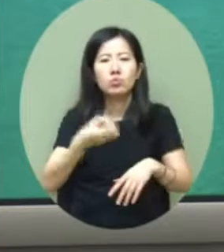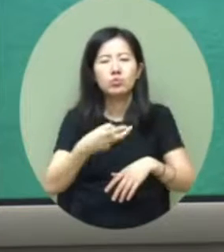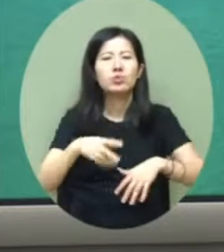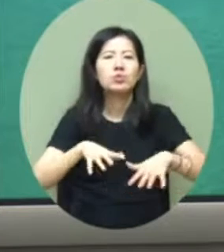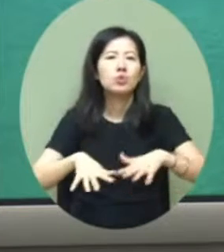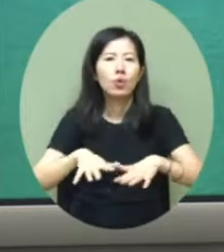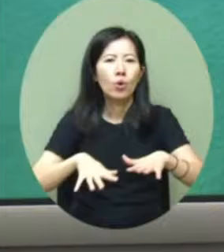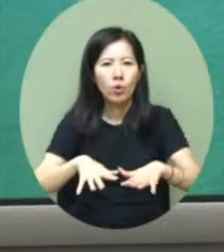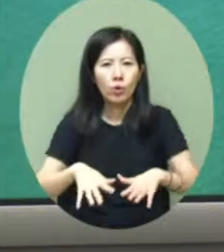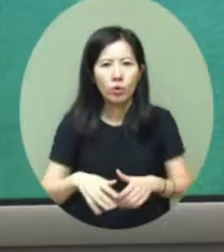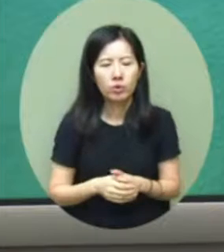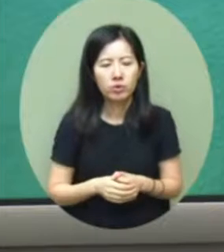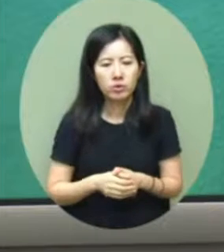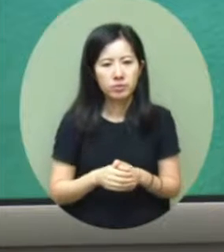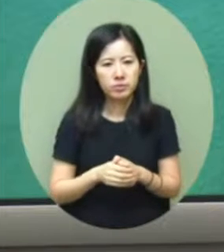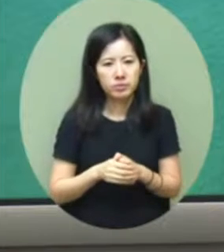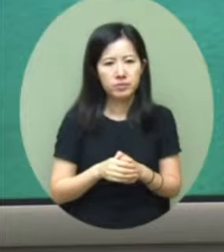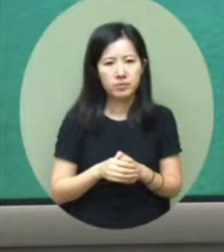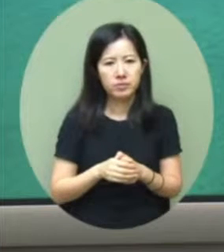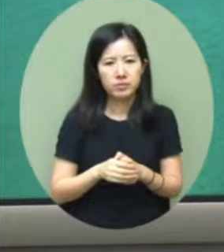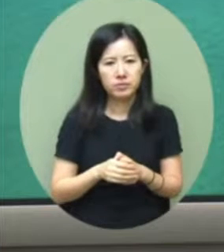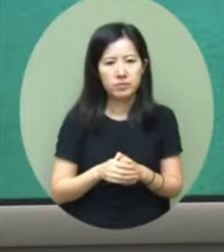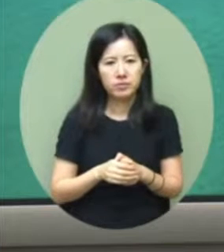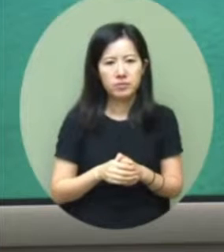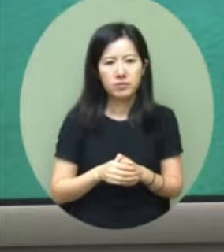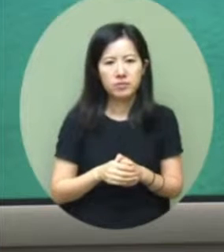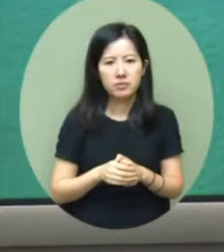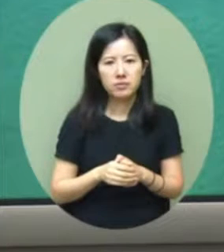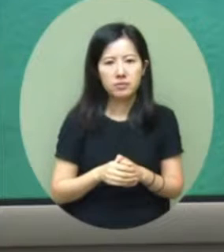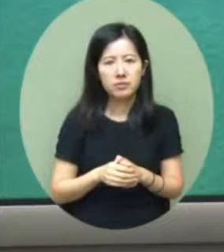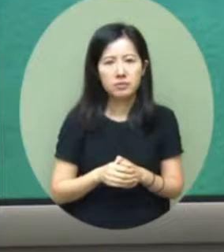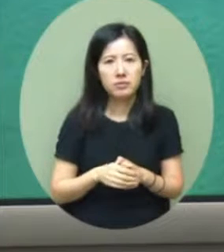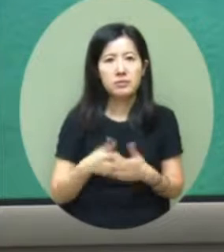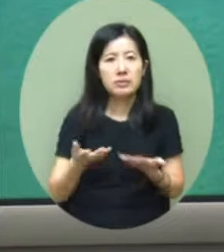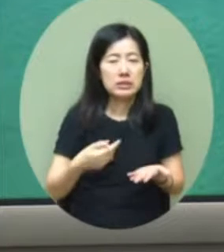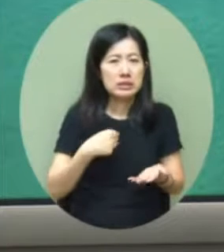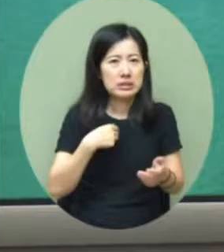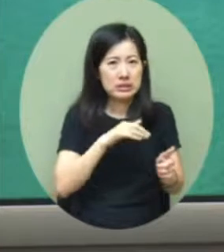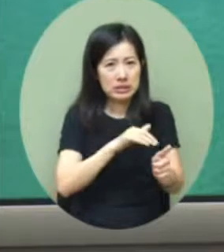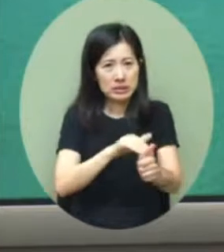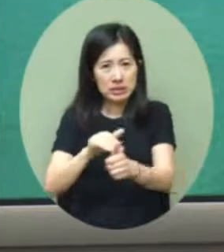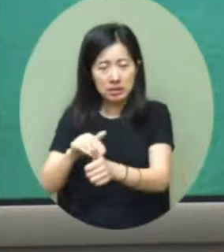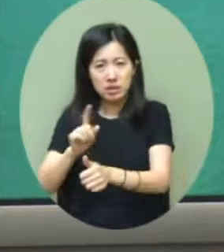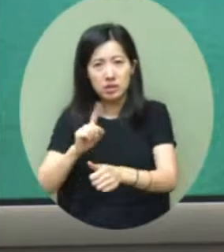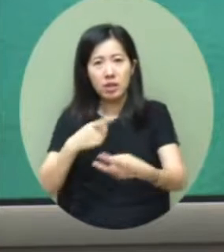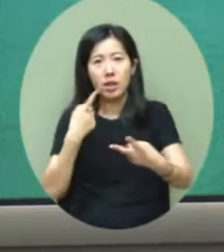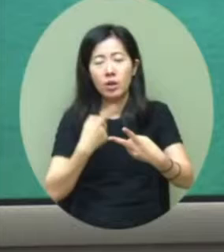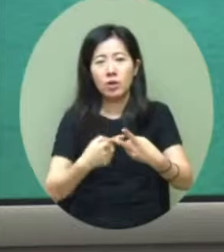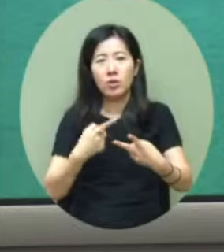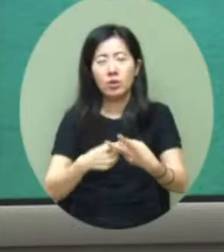We'll wait for the result of the investigation before we take follow-up action.